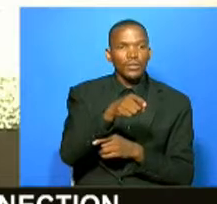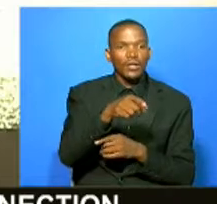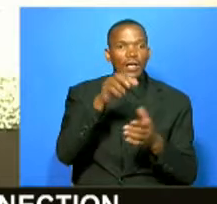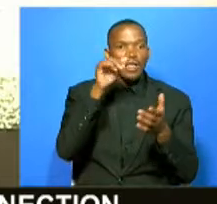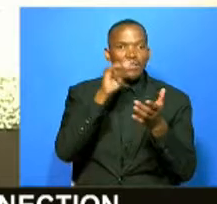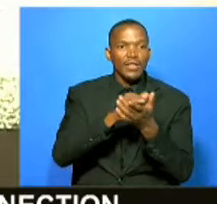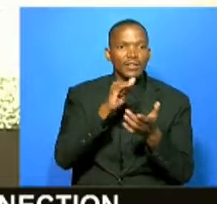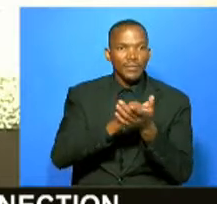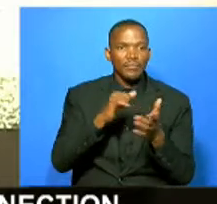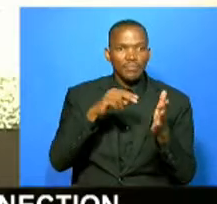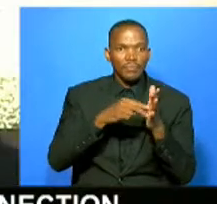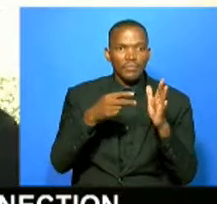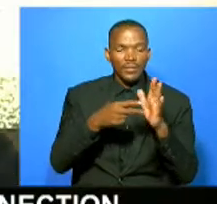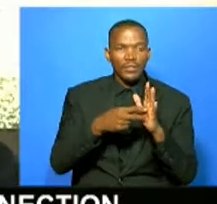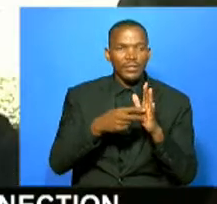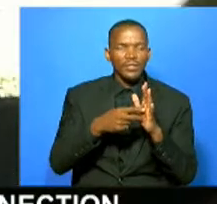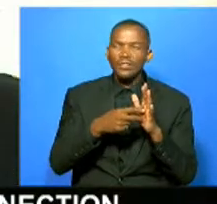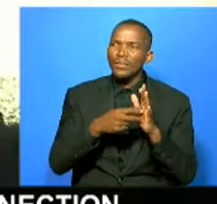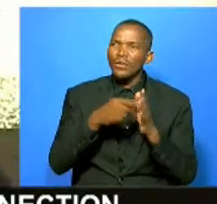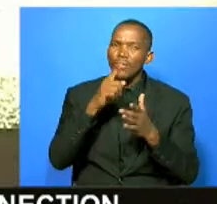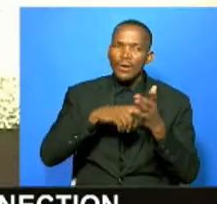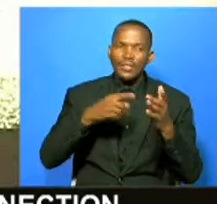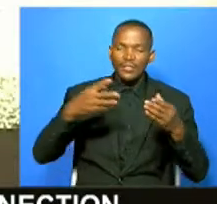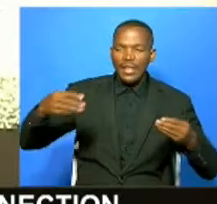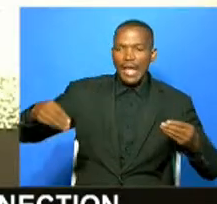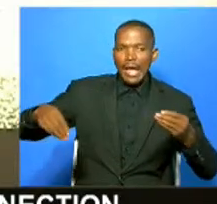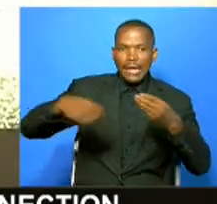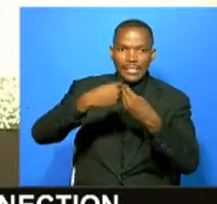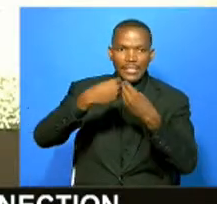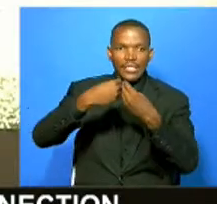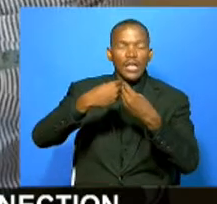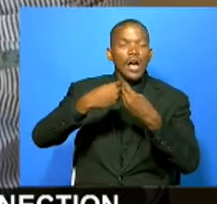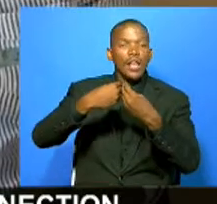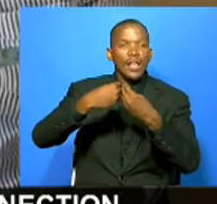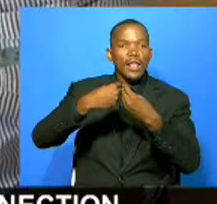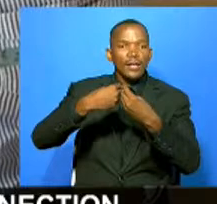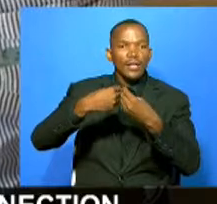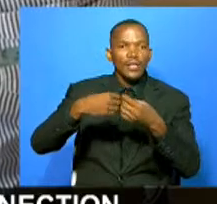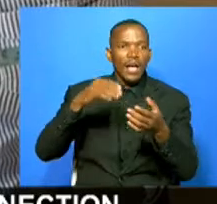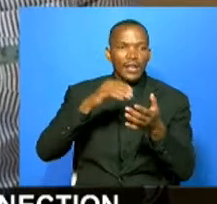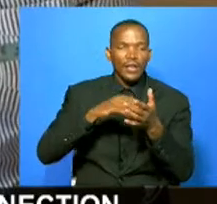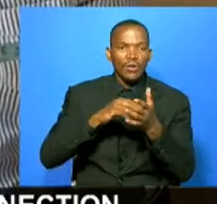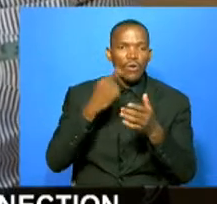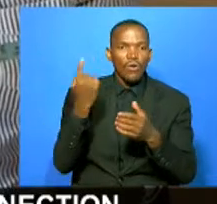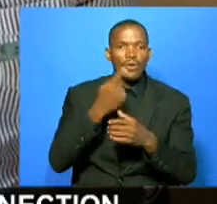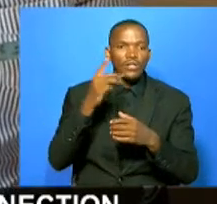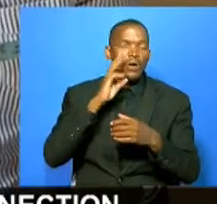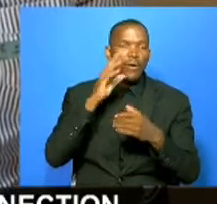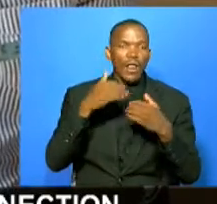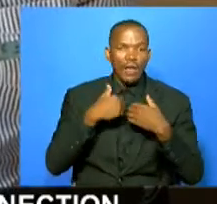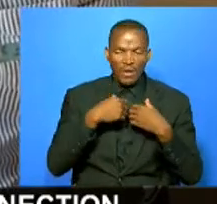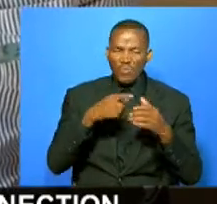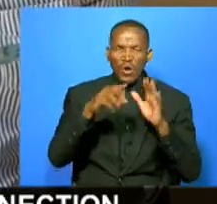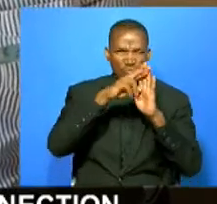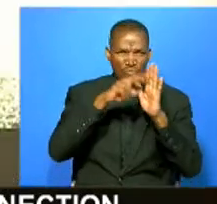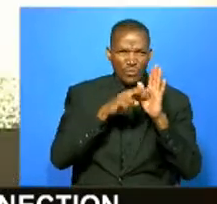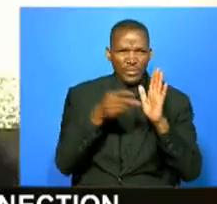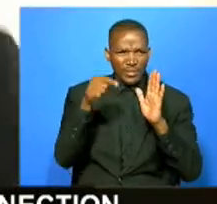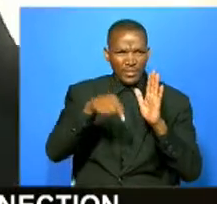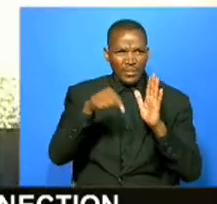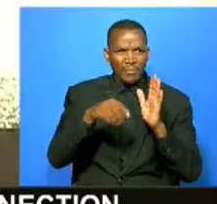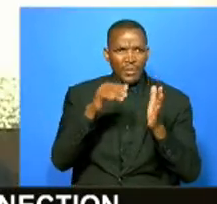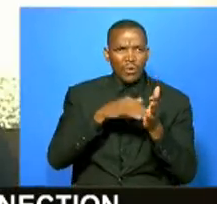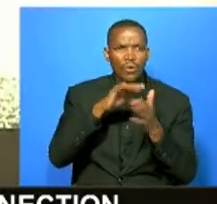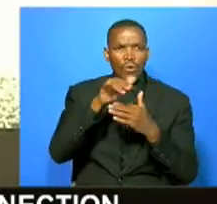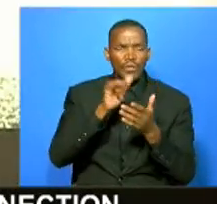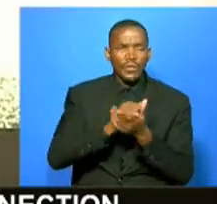kana ke go bidiwaeng extension a ke re yaanong go ya go tswa di-guideline di setse di dule